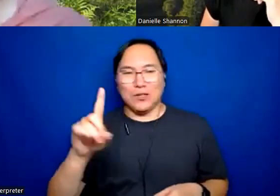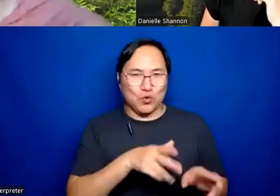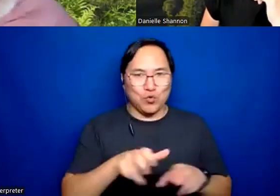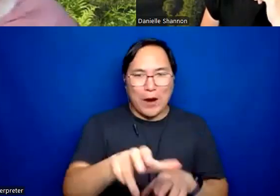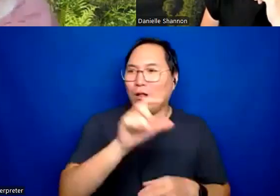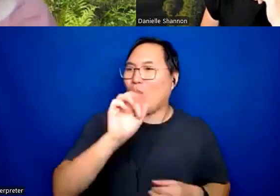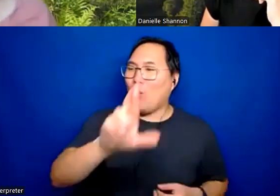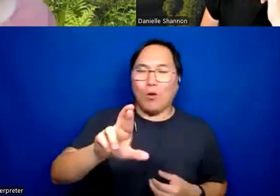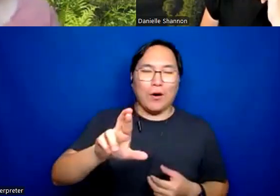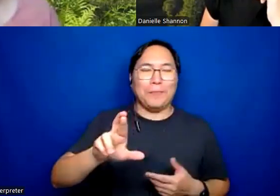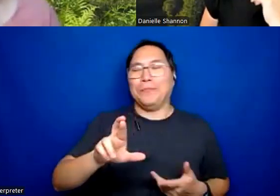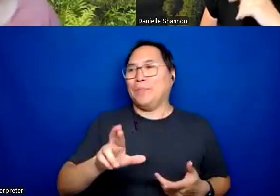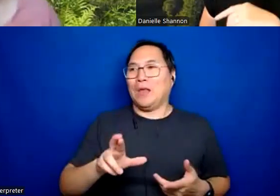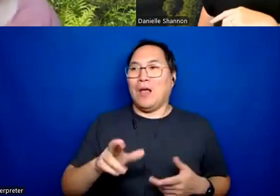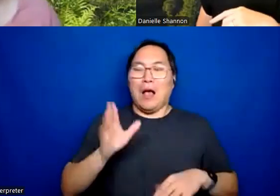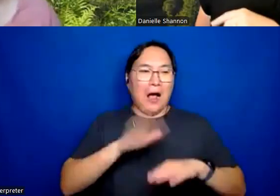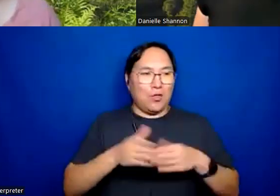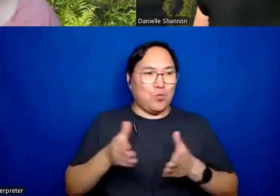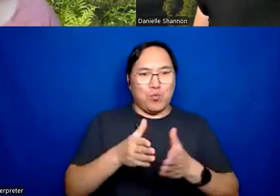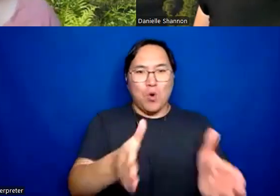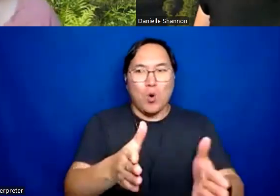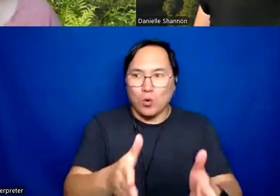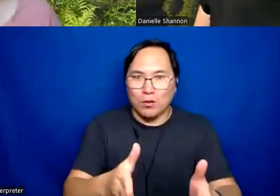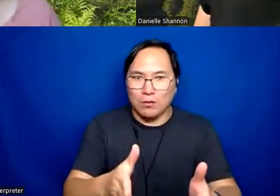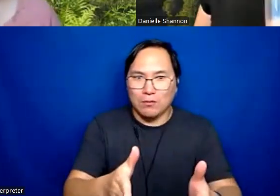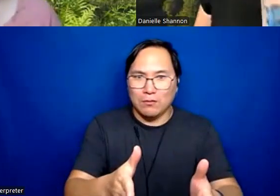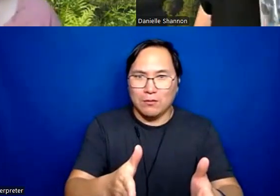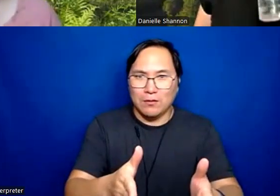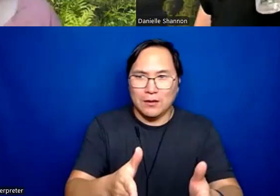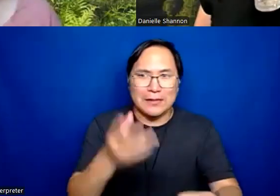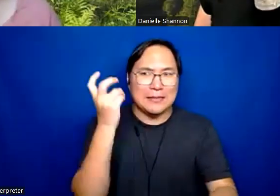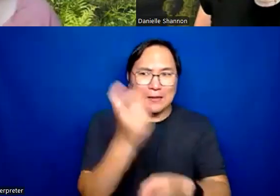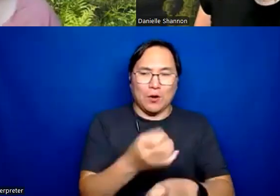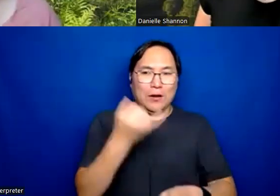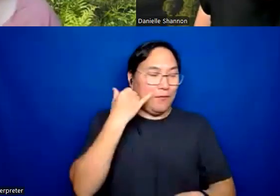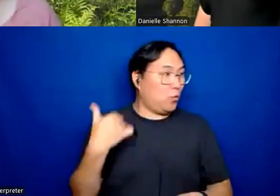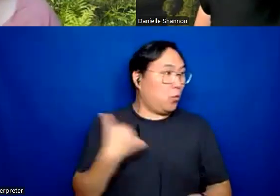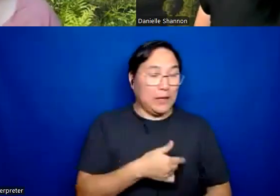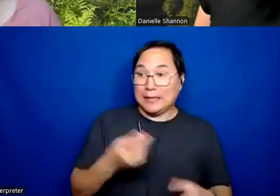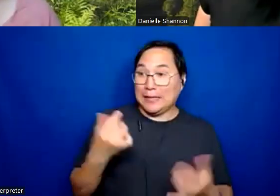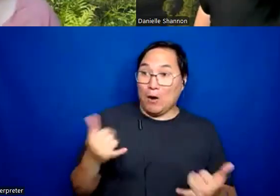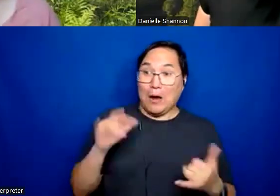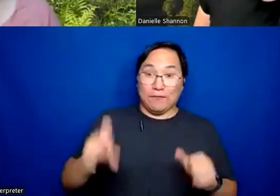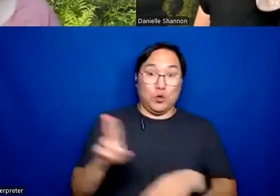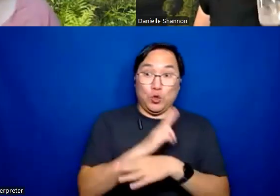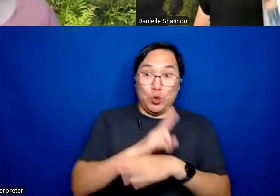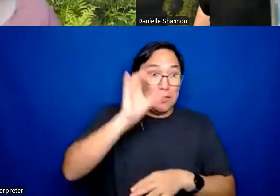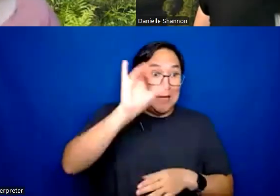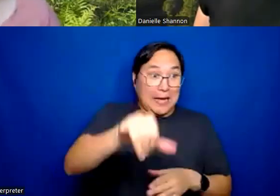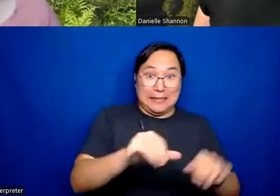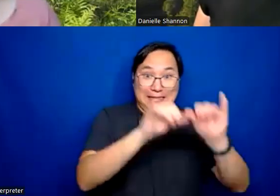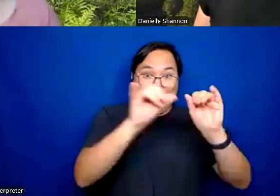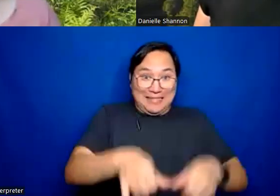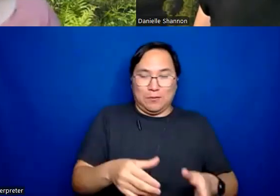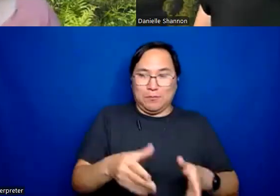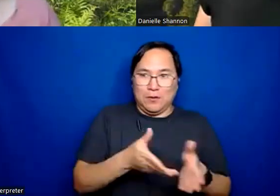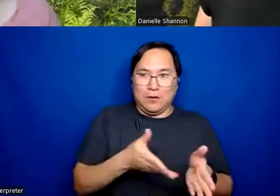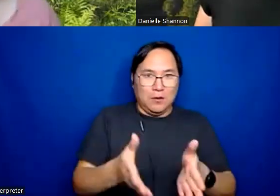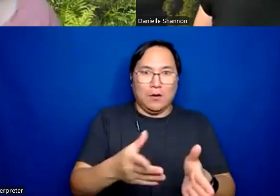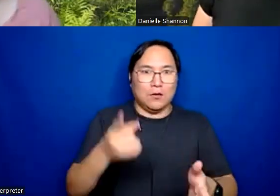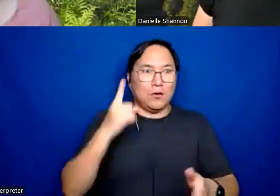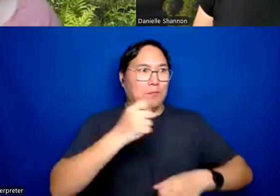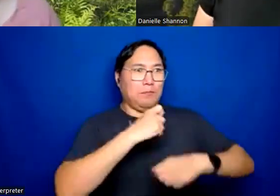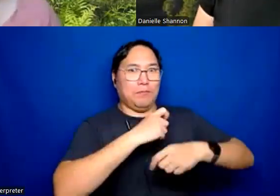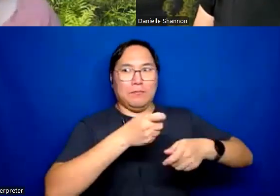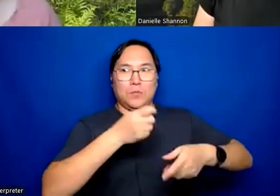that does, in my experience, is then it makes it very difficult when we need to mobilize that infrastructure for forest management purposes,